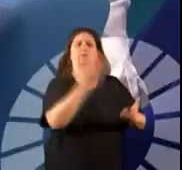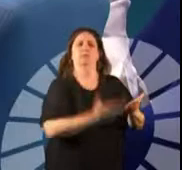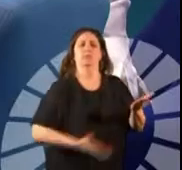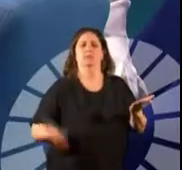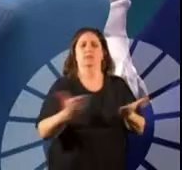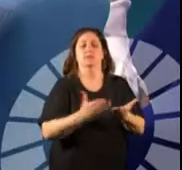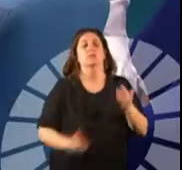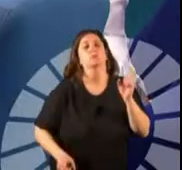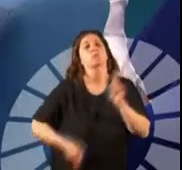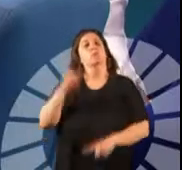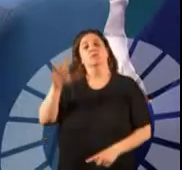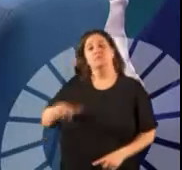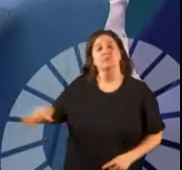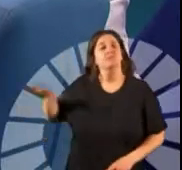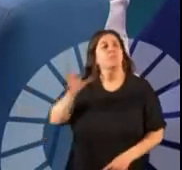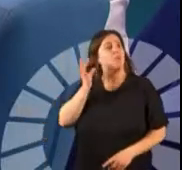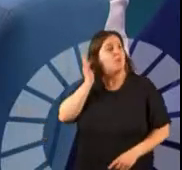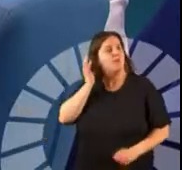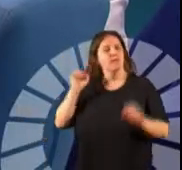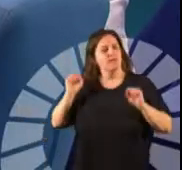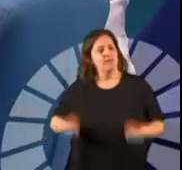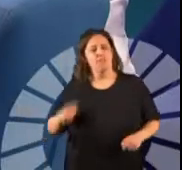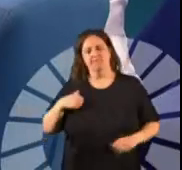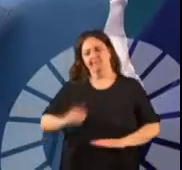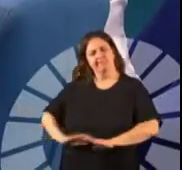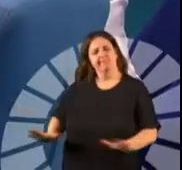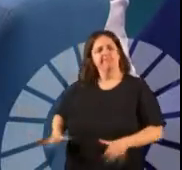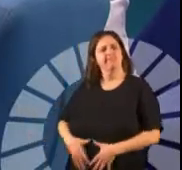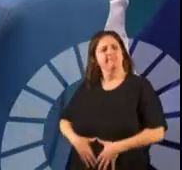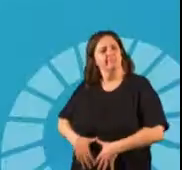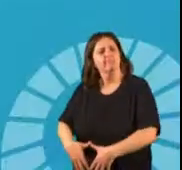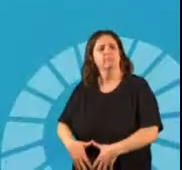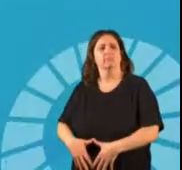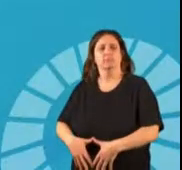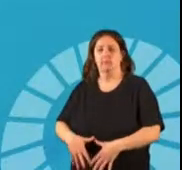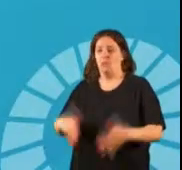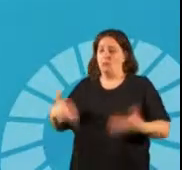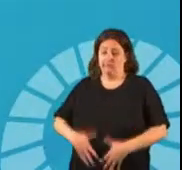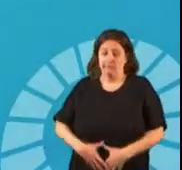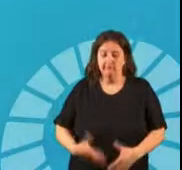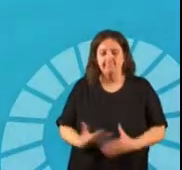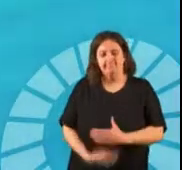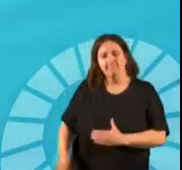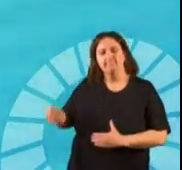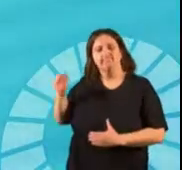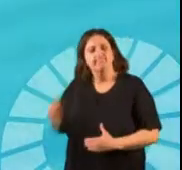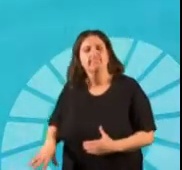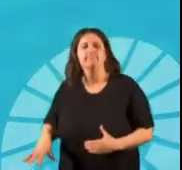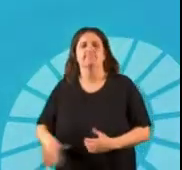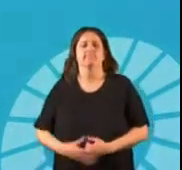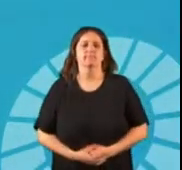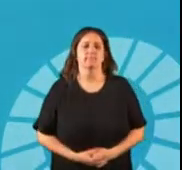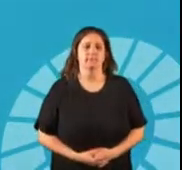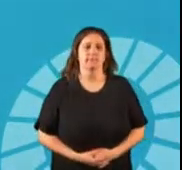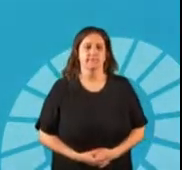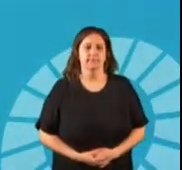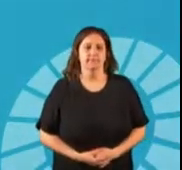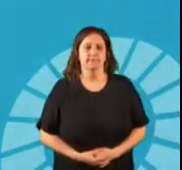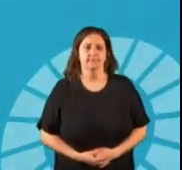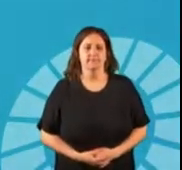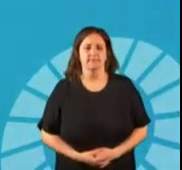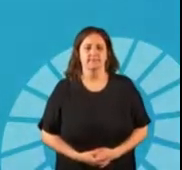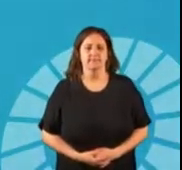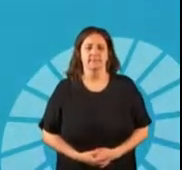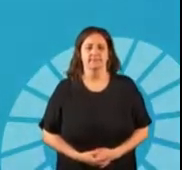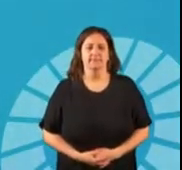to their empowerment, but to decades and generations of empowerment. And lastly, in the area of